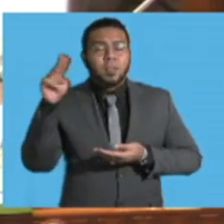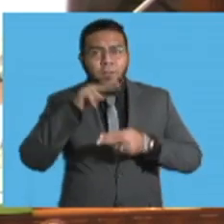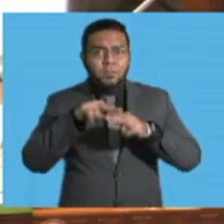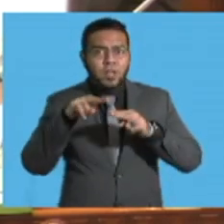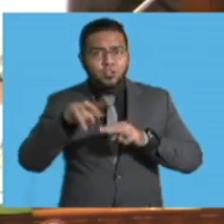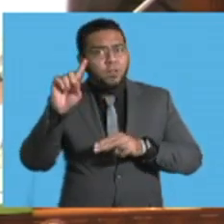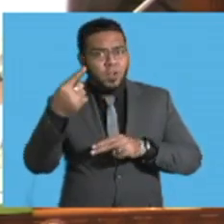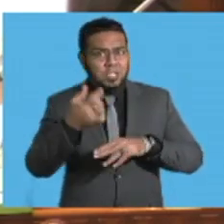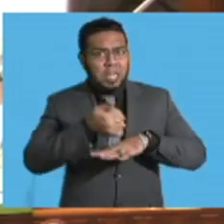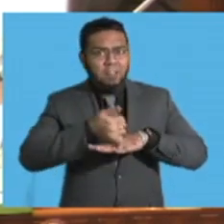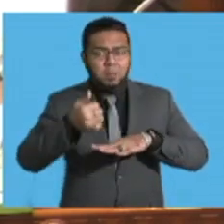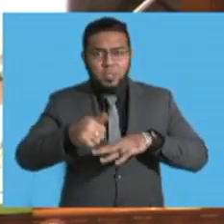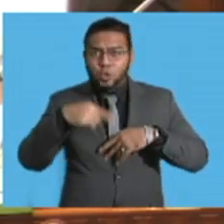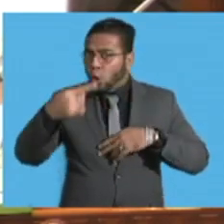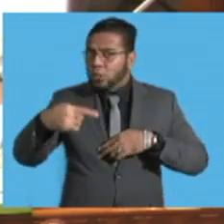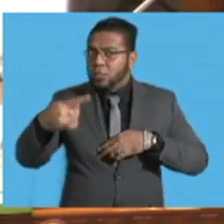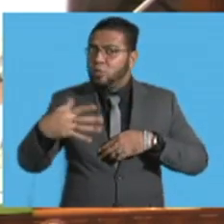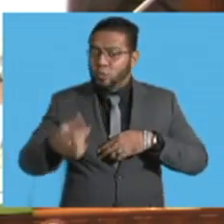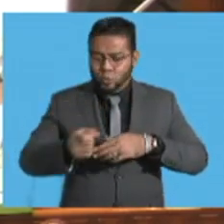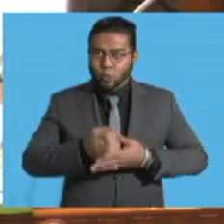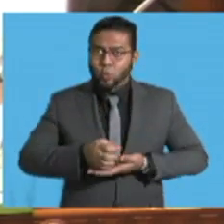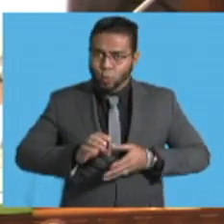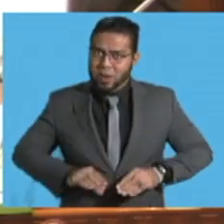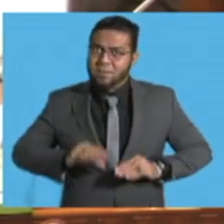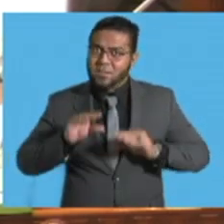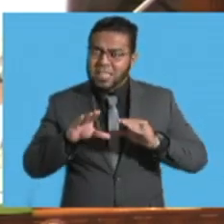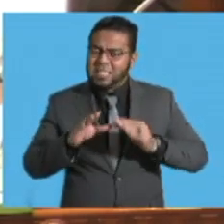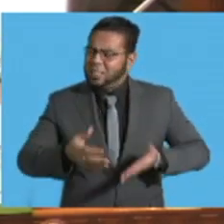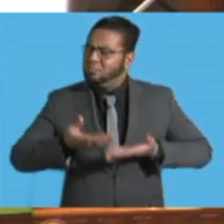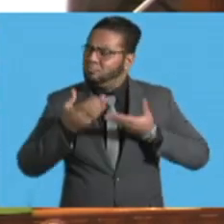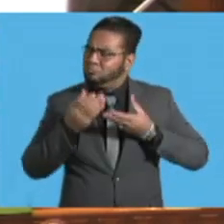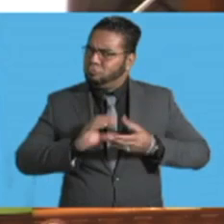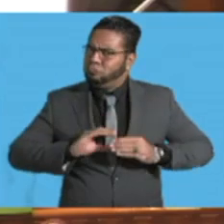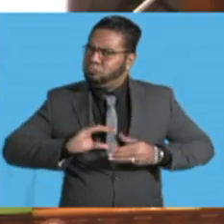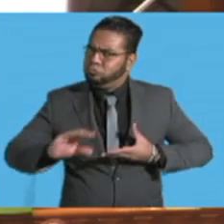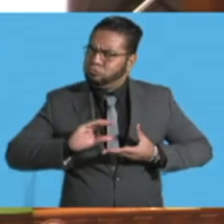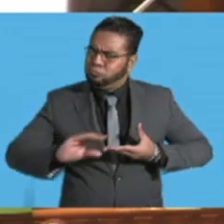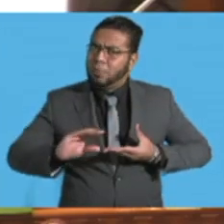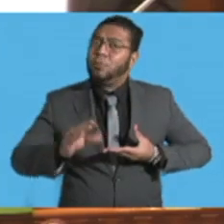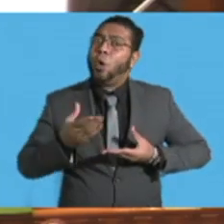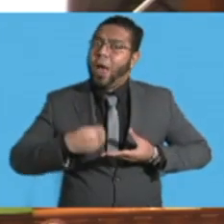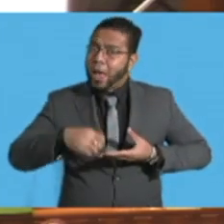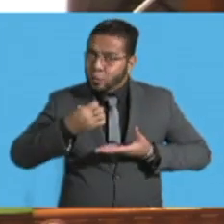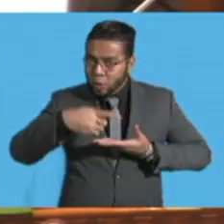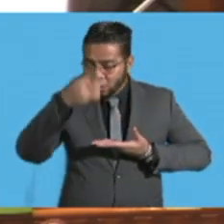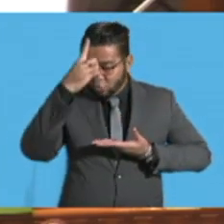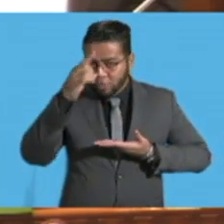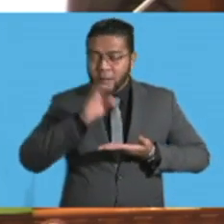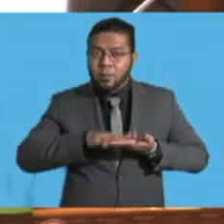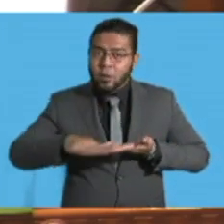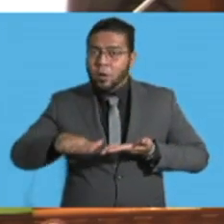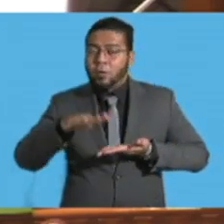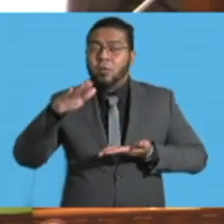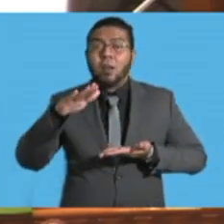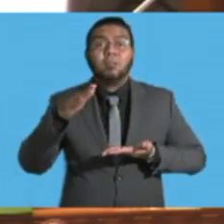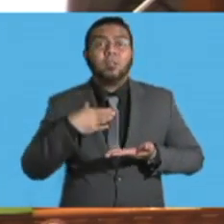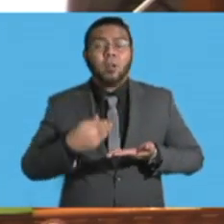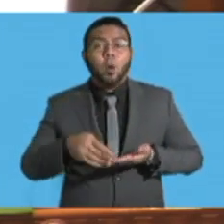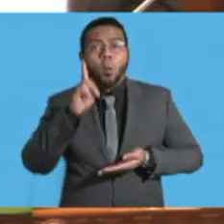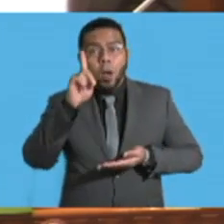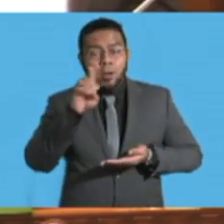government continues to invest heavily in education, and in this budget year it has gone up to a record-breaking $1